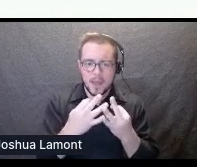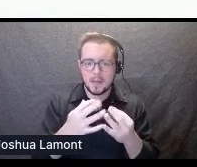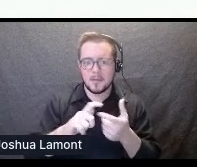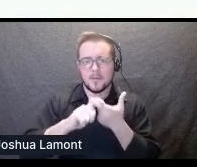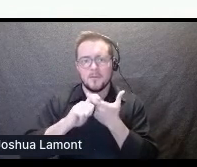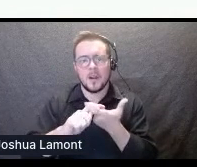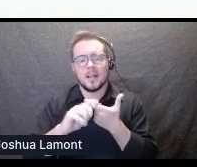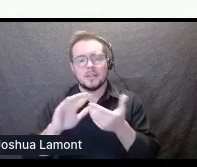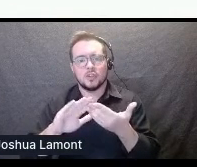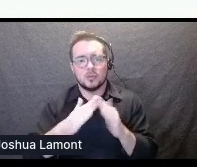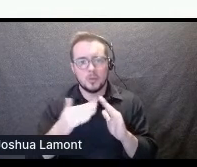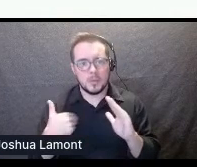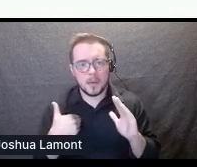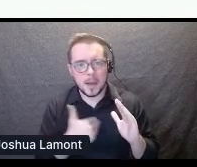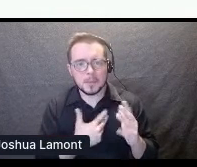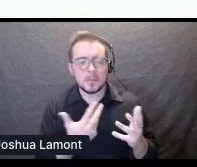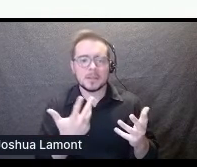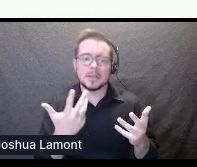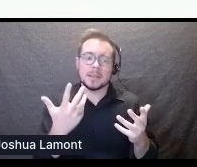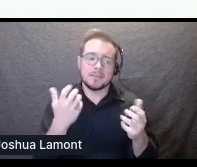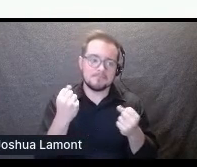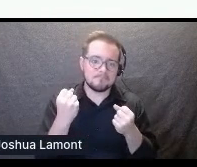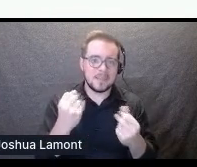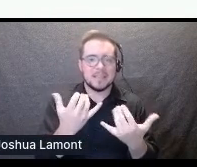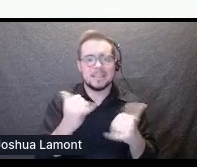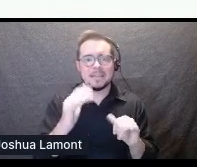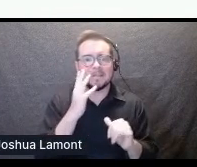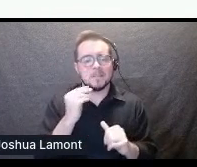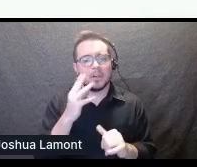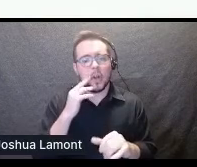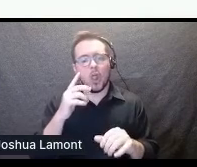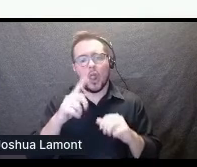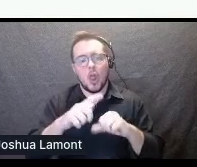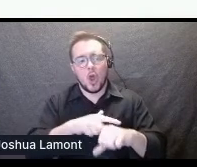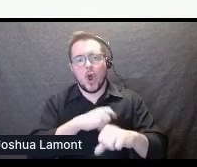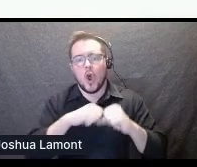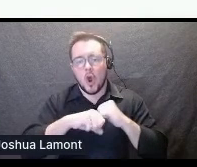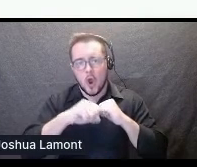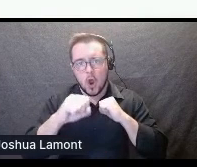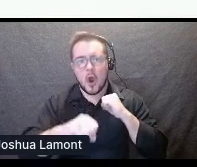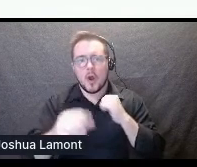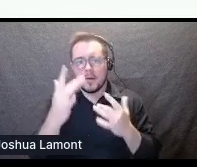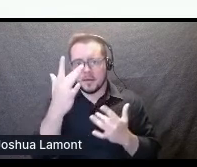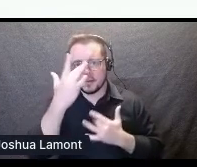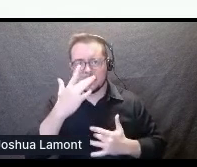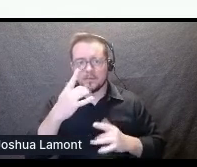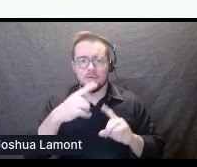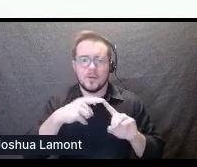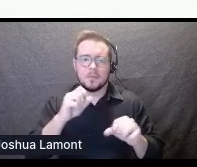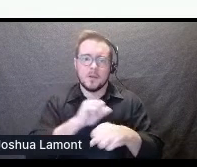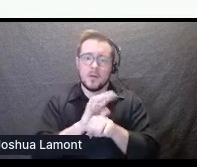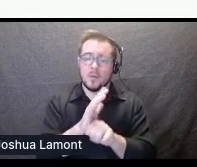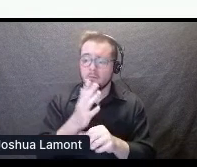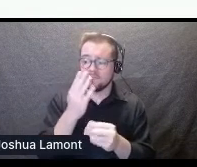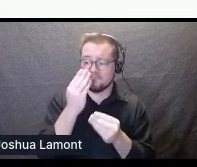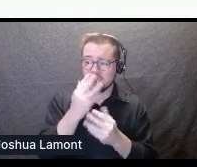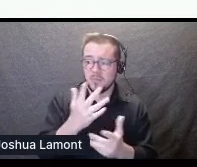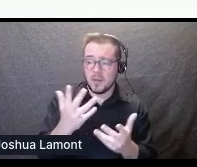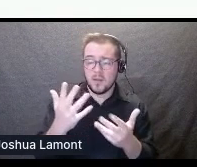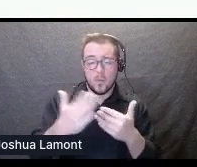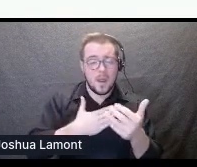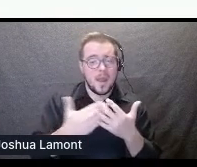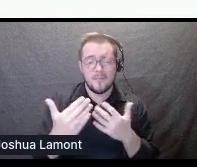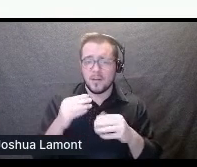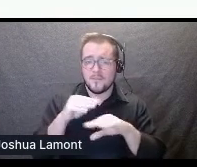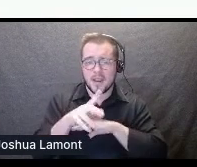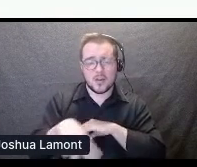others are still experiencing the impacts of long-term illness from COVID. So just want to acknowledge whatever is affecting you personally today. We honor where you're coming from and